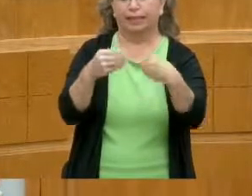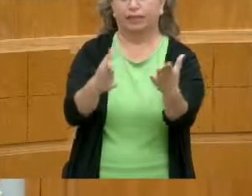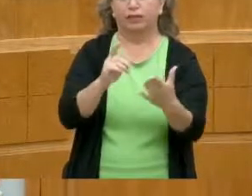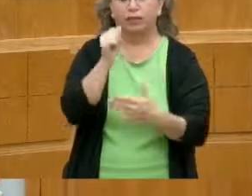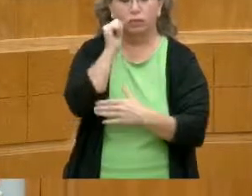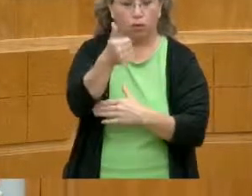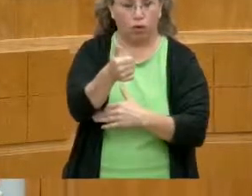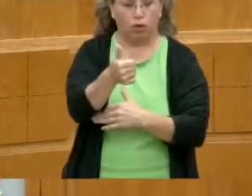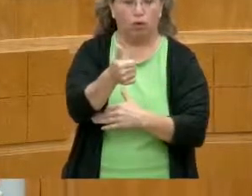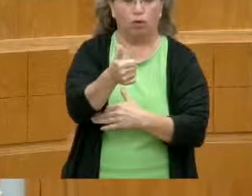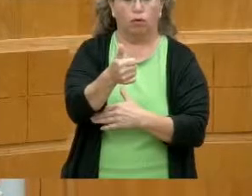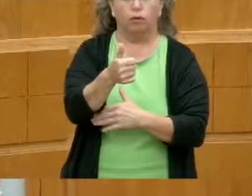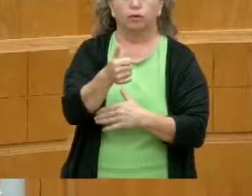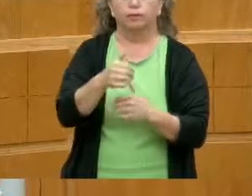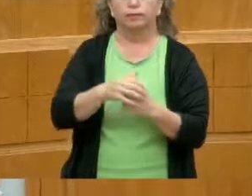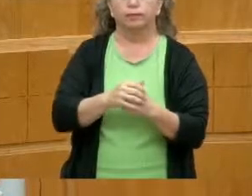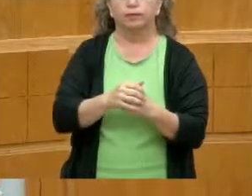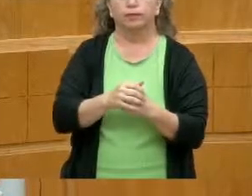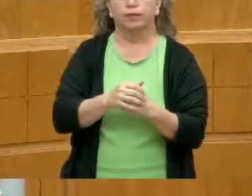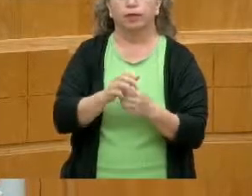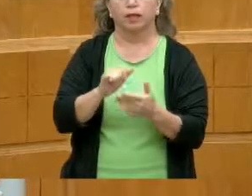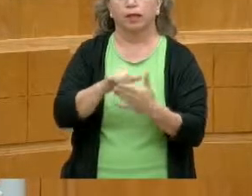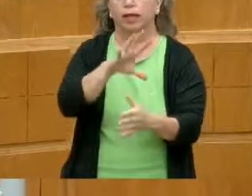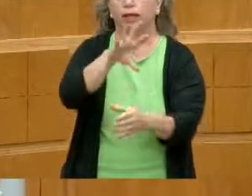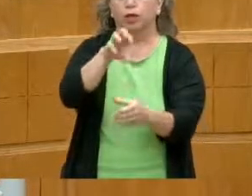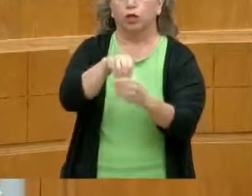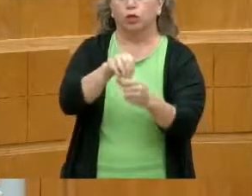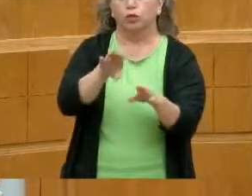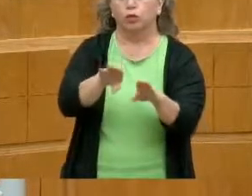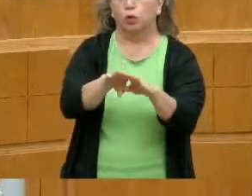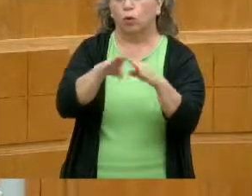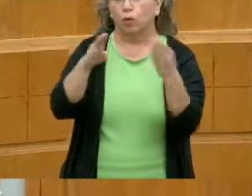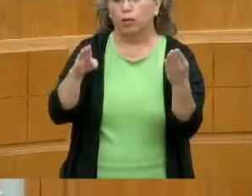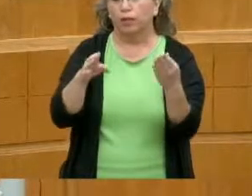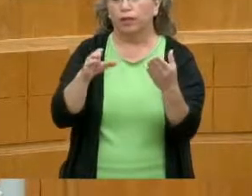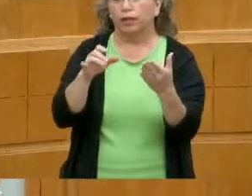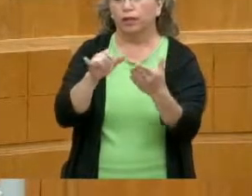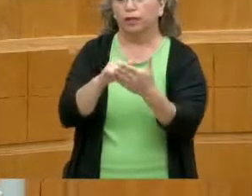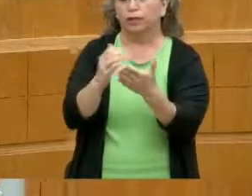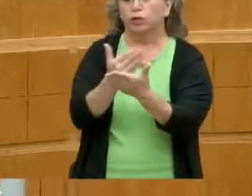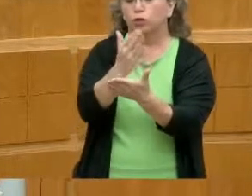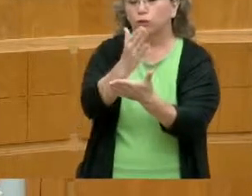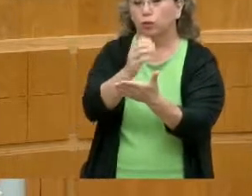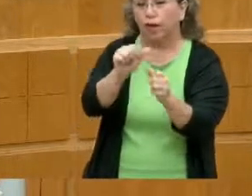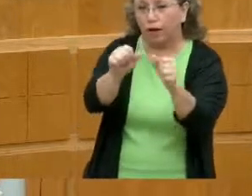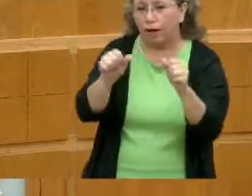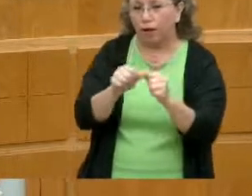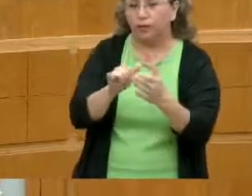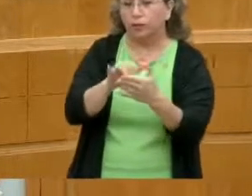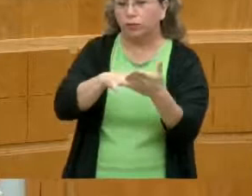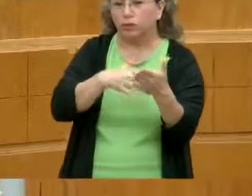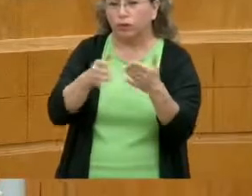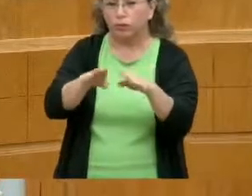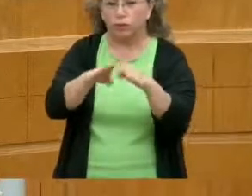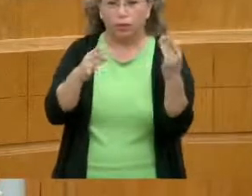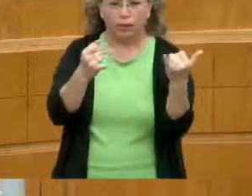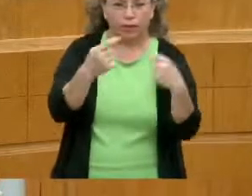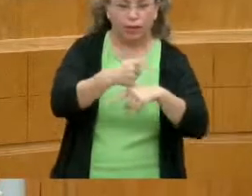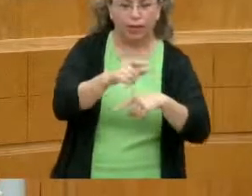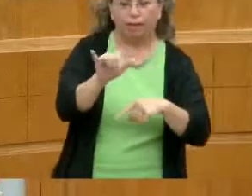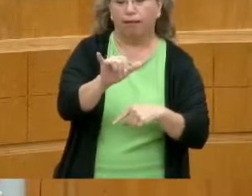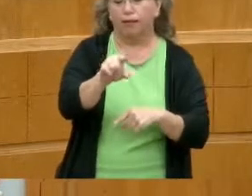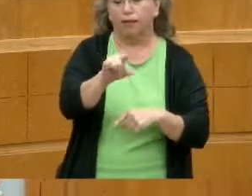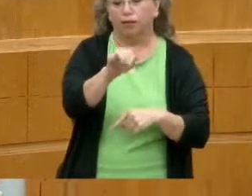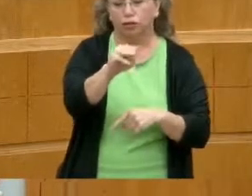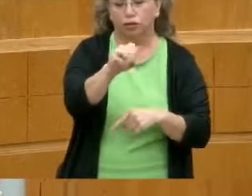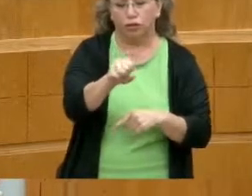current order remains in place, and it does include opening those areas that were scheduled to open today, such as gyms and certain